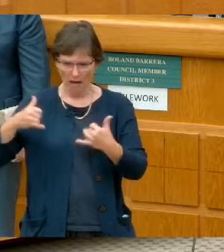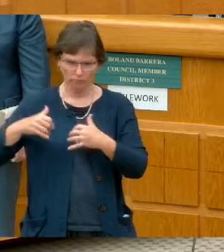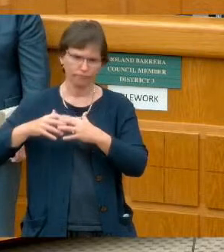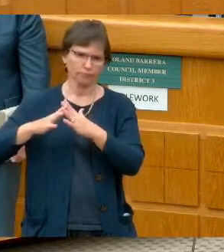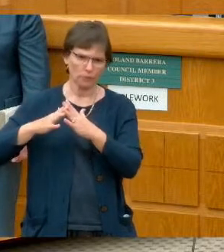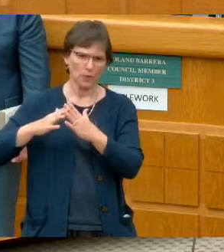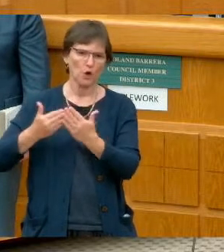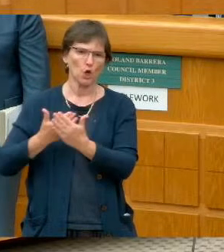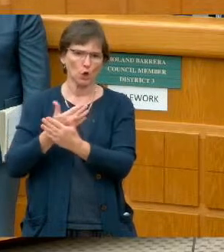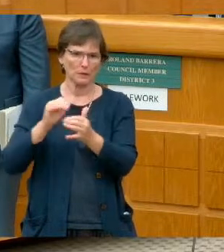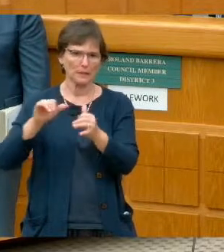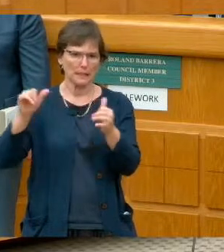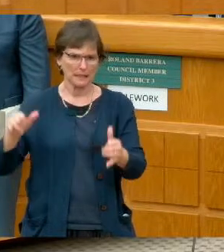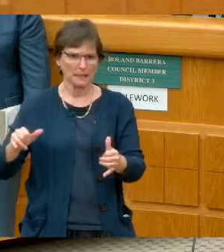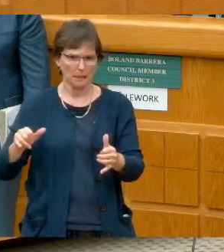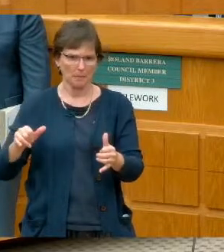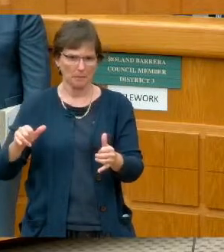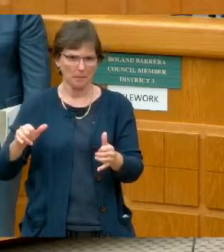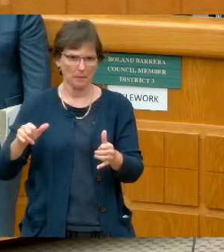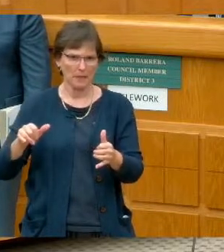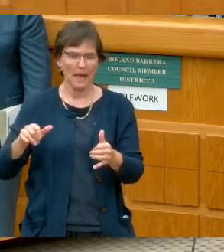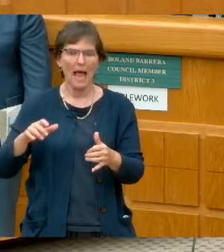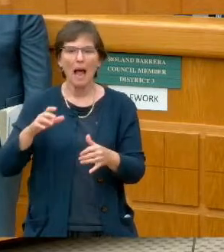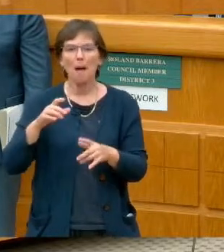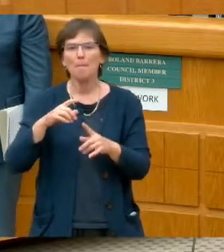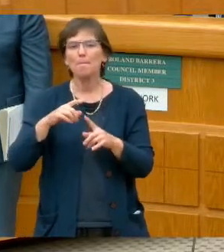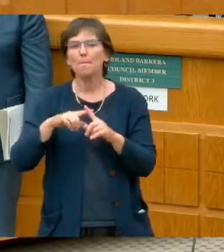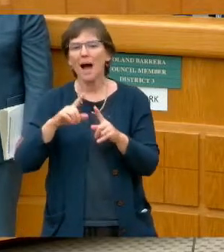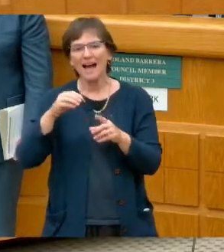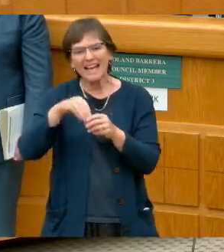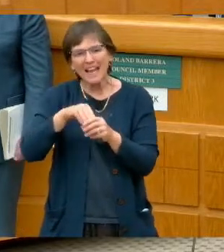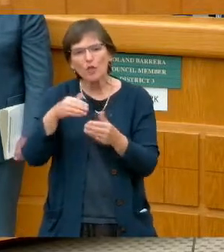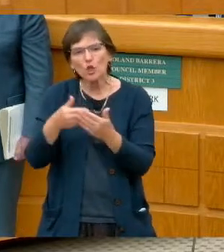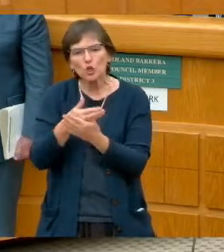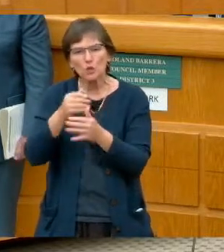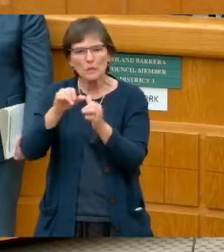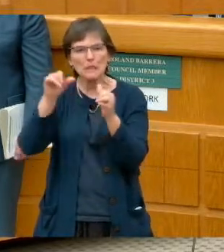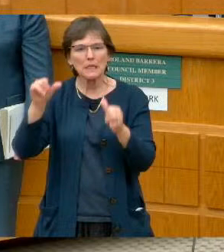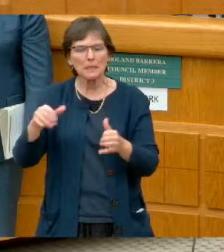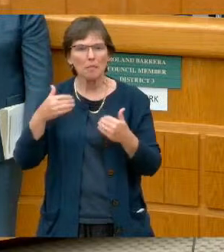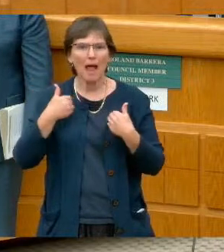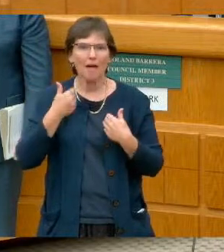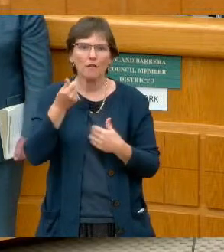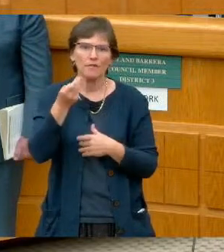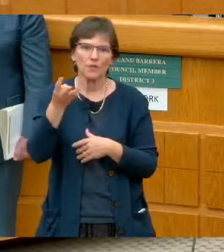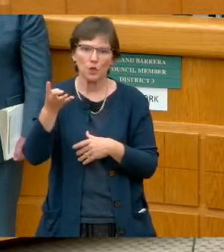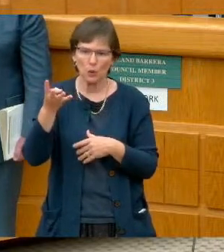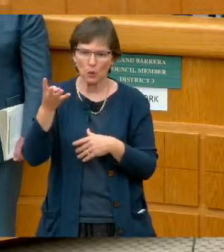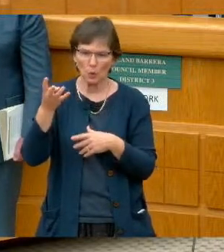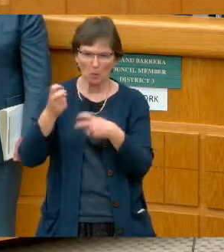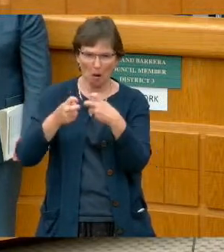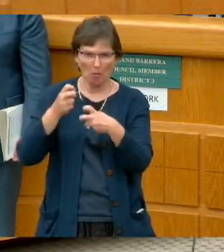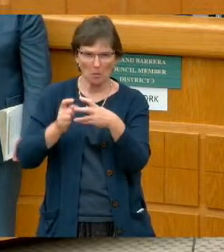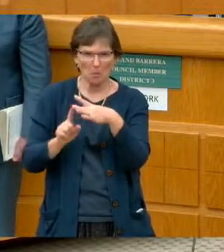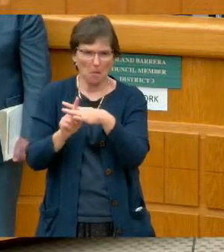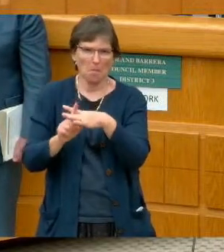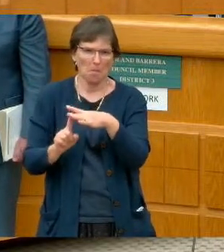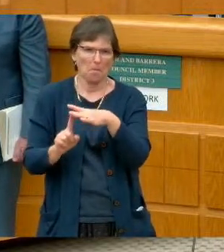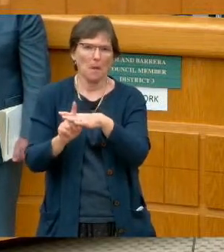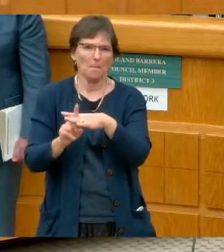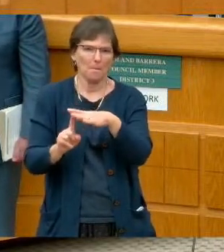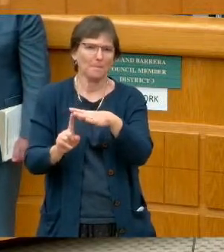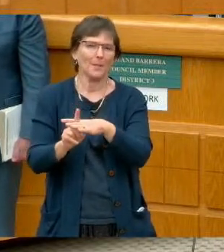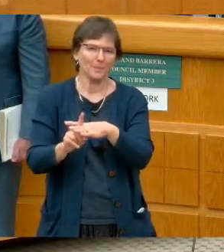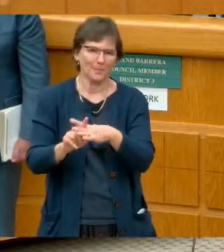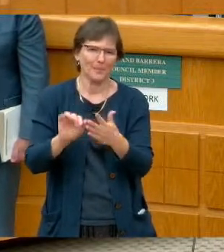slow. And so they beefed up their system. And so now they're actually finding that there's some glitches in the system. They're trying to correct those glitches, and